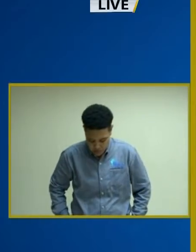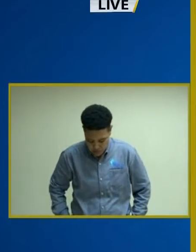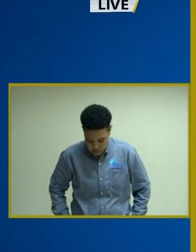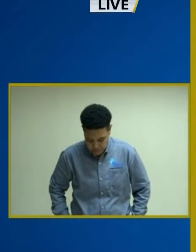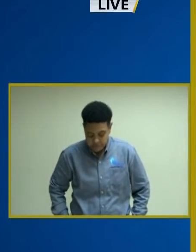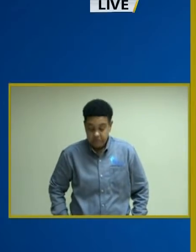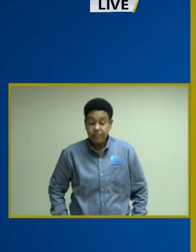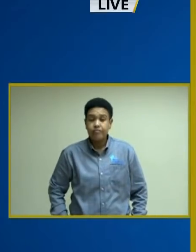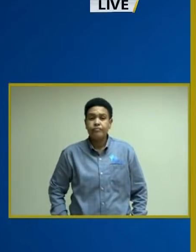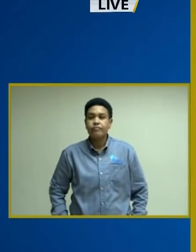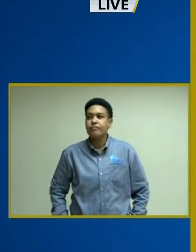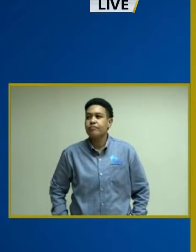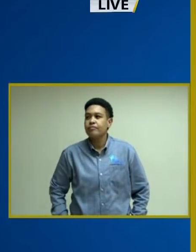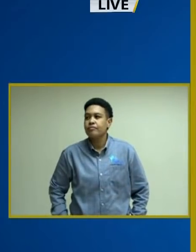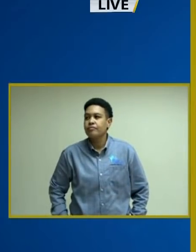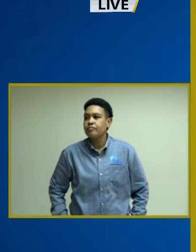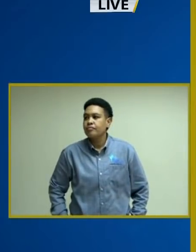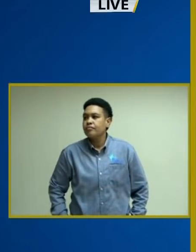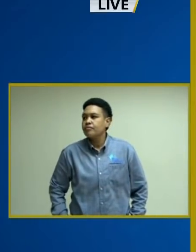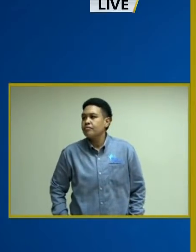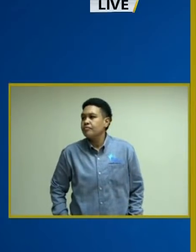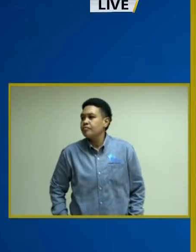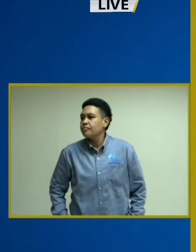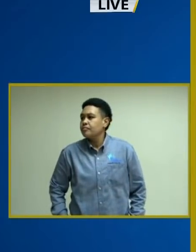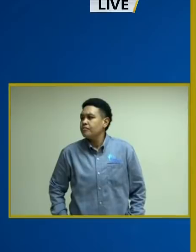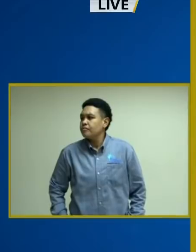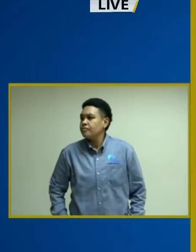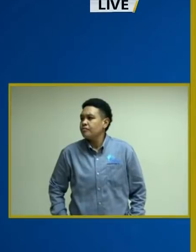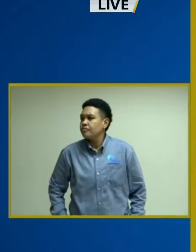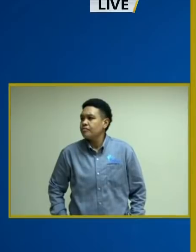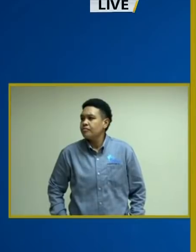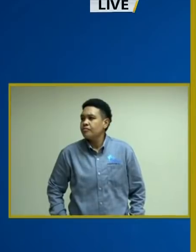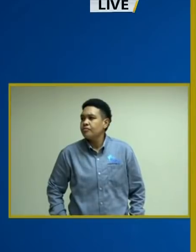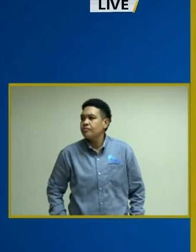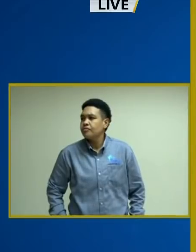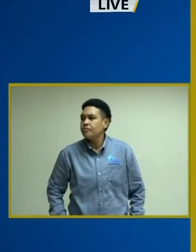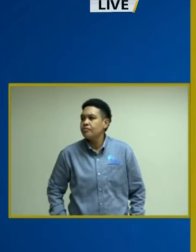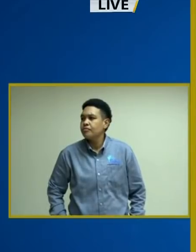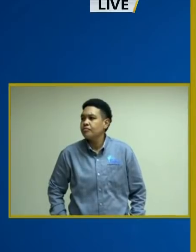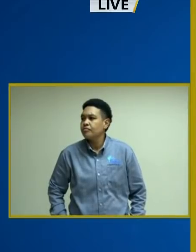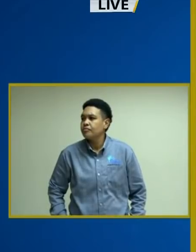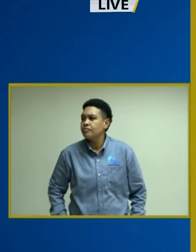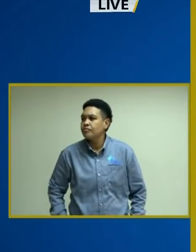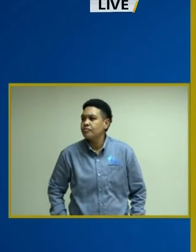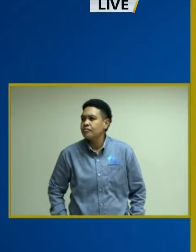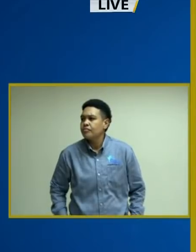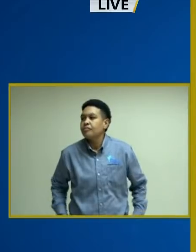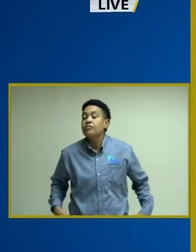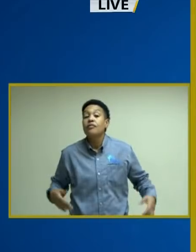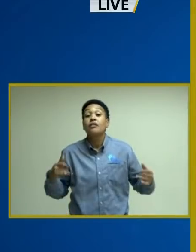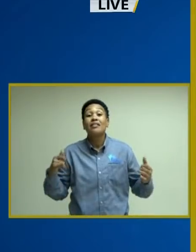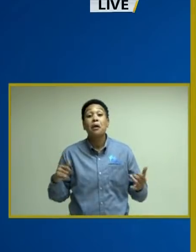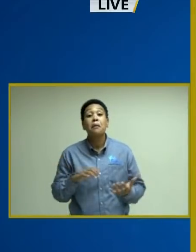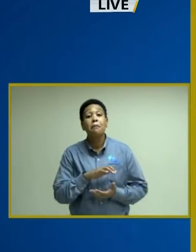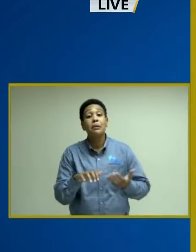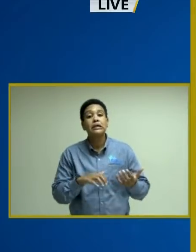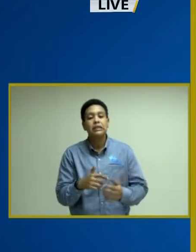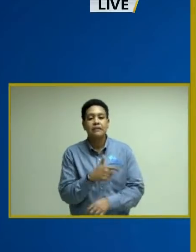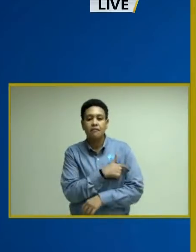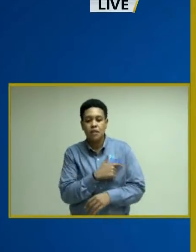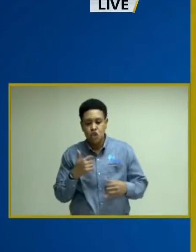in terms of the mixing of vaccines. And again, I have to say at this time, there is no recommendation for the mixing